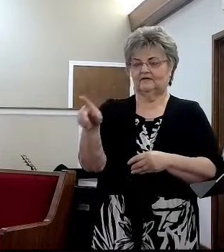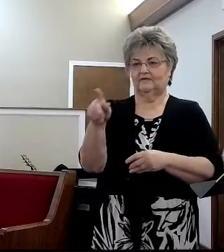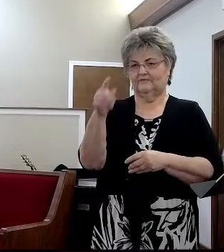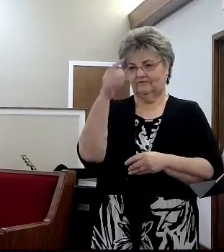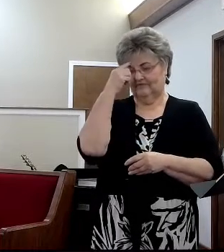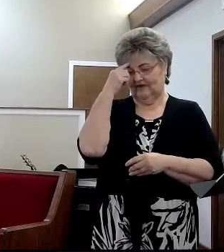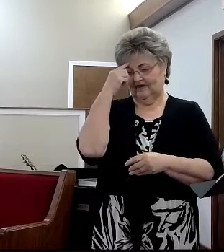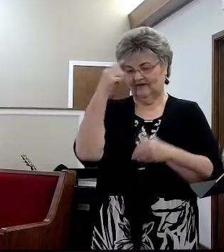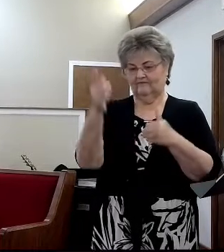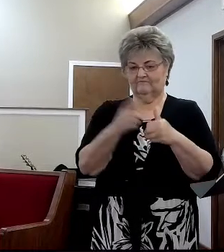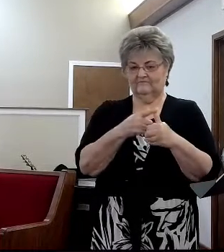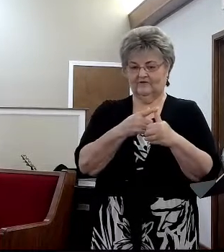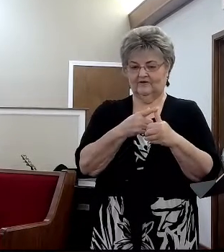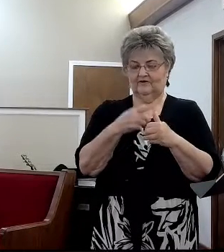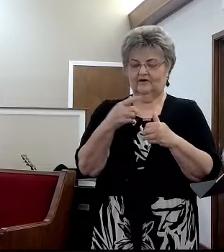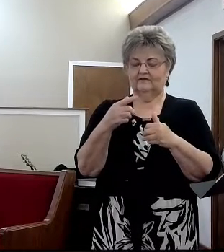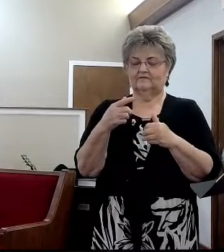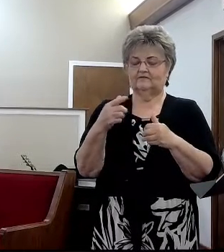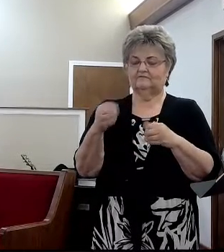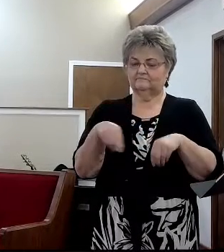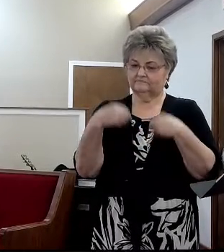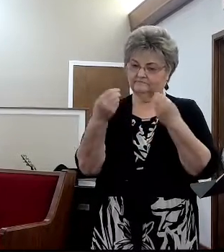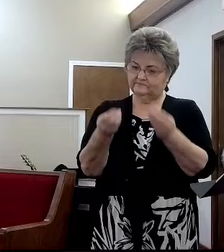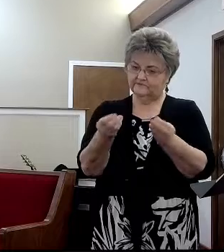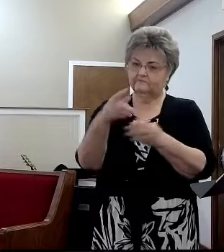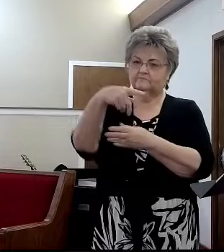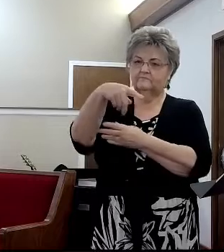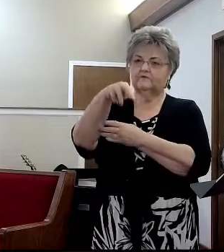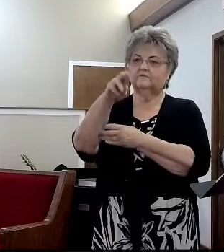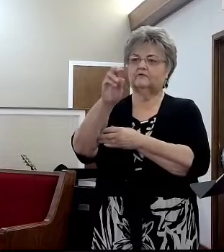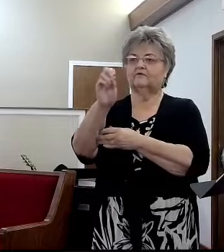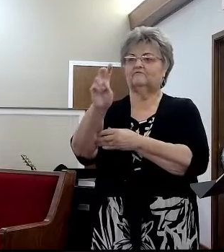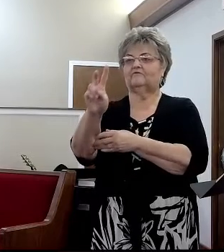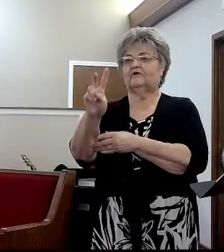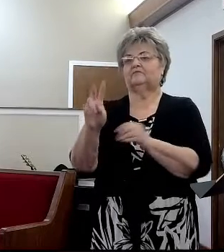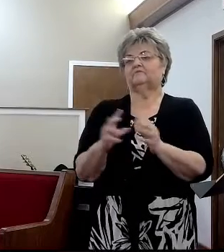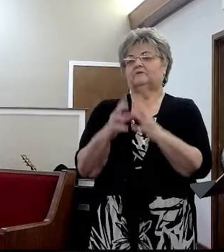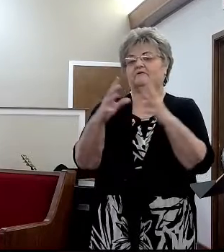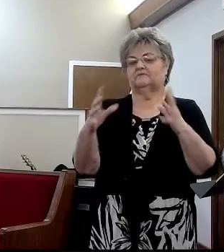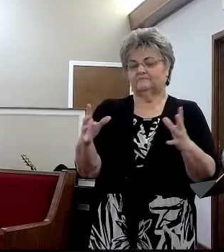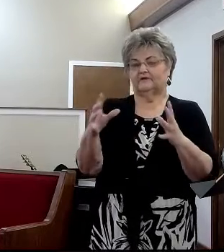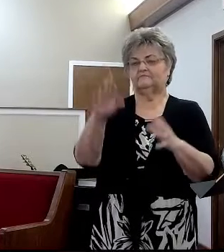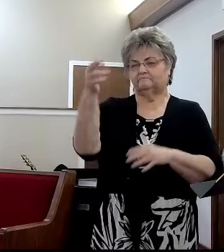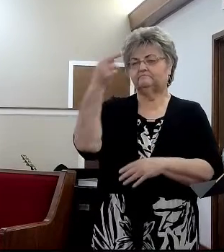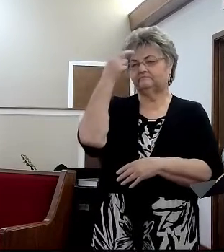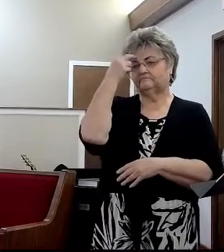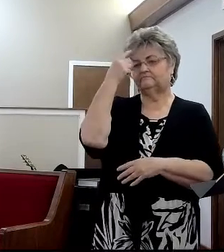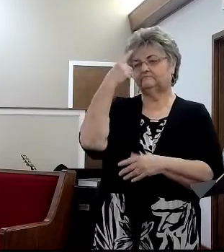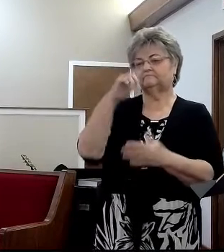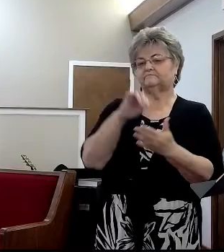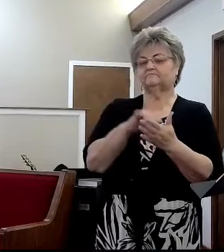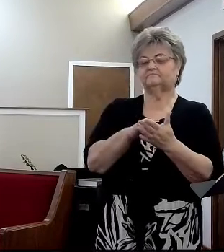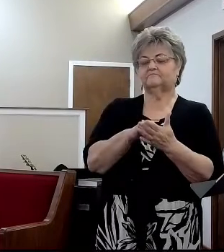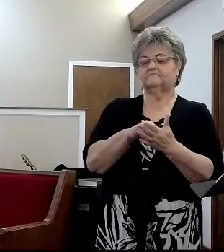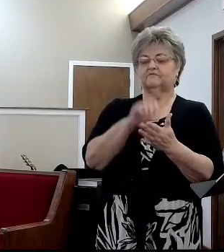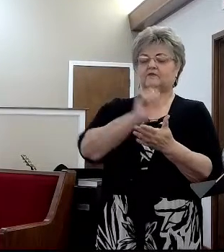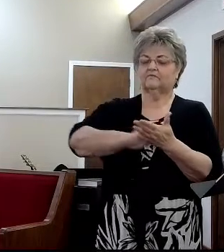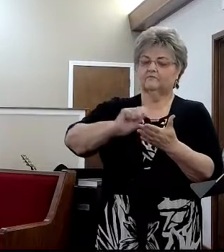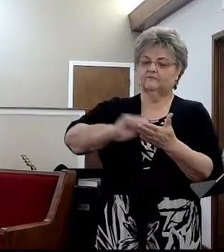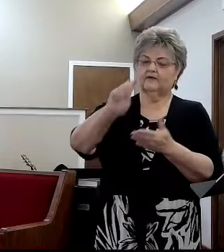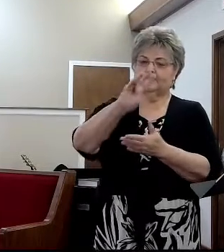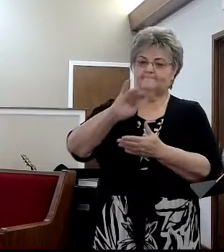go to Proverbs a lot. And there's a reason for that. So Proverbs is written by